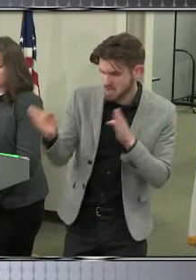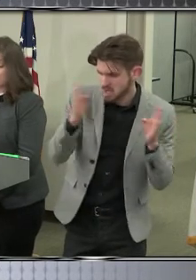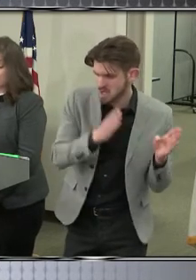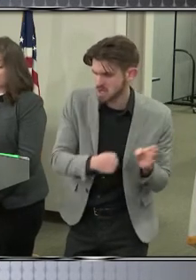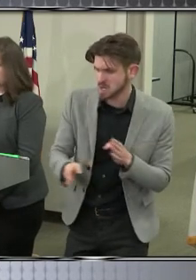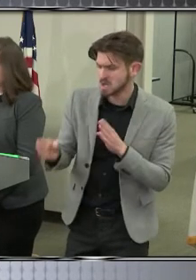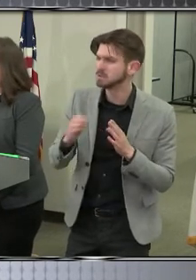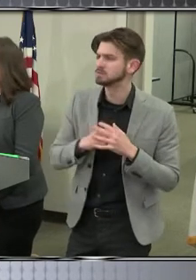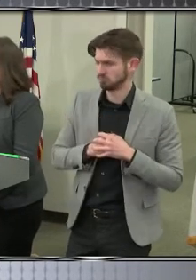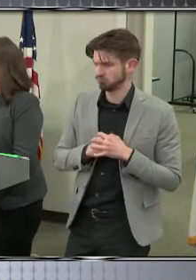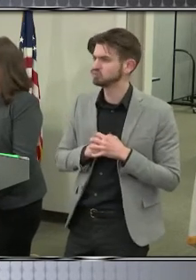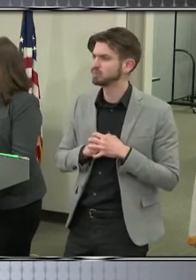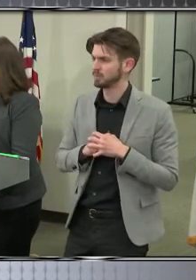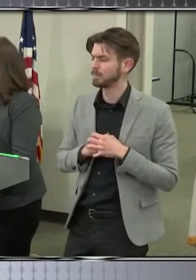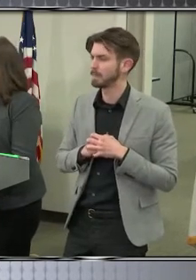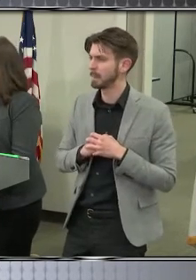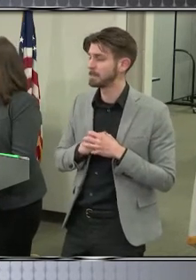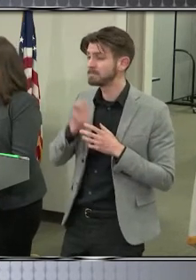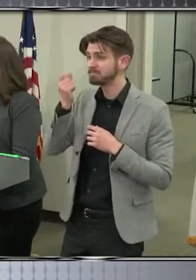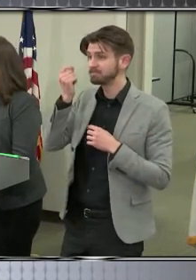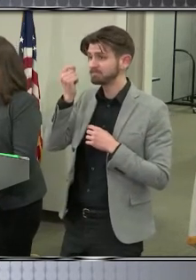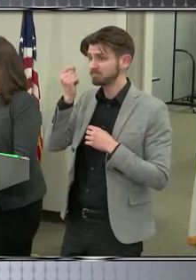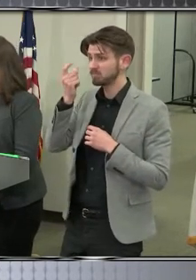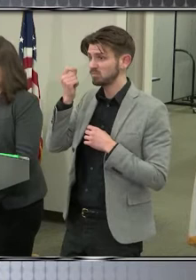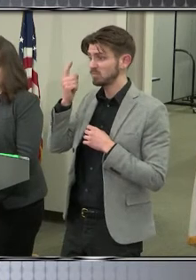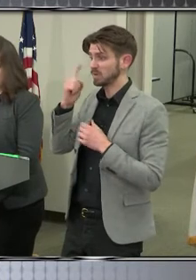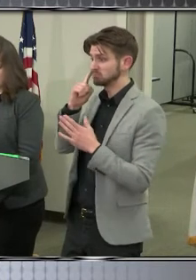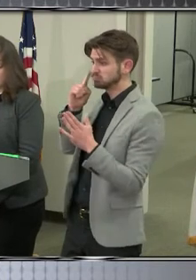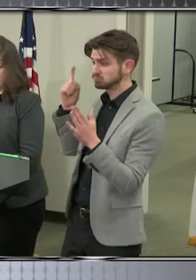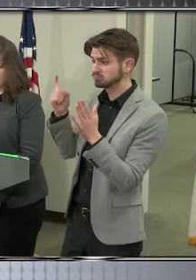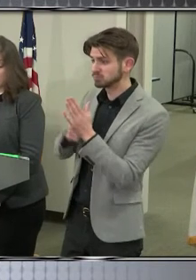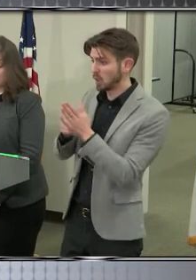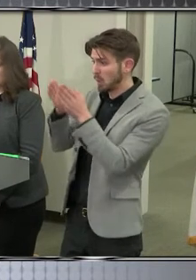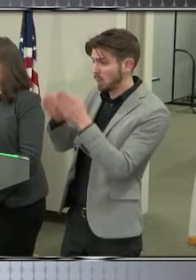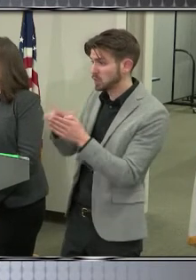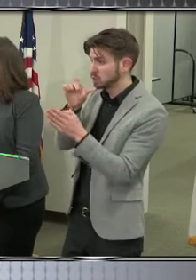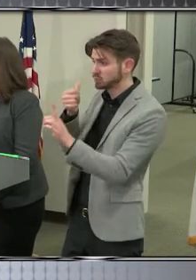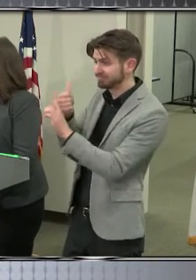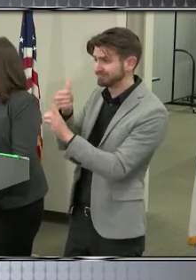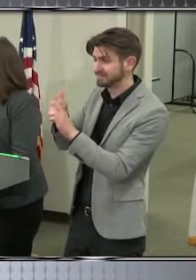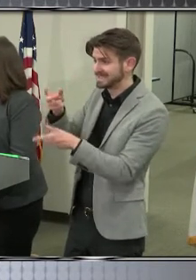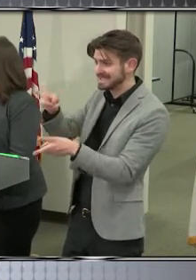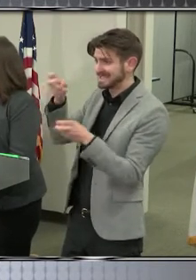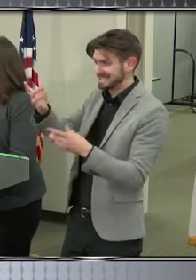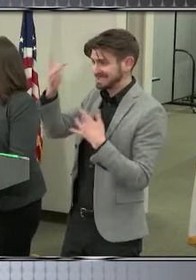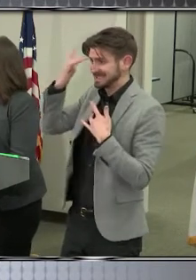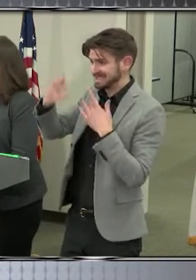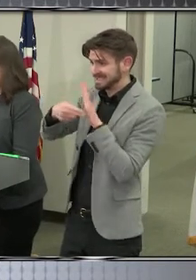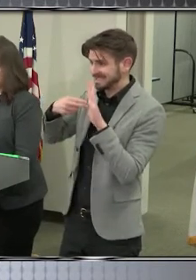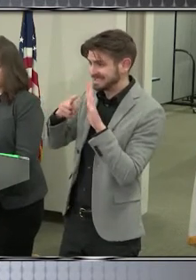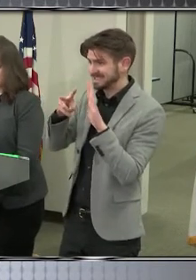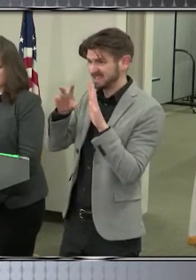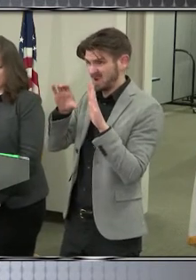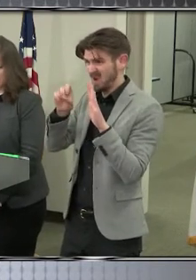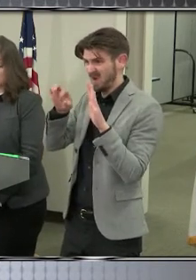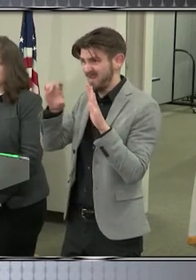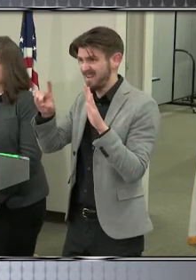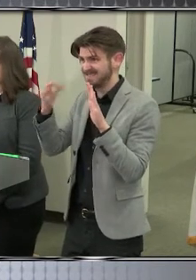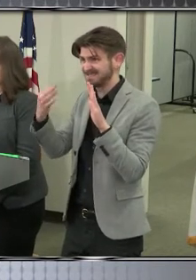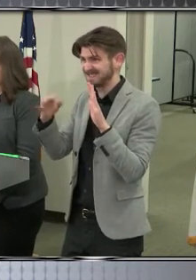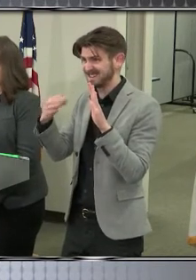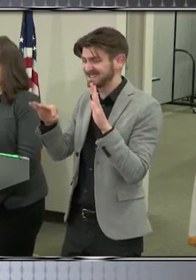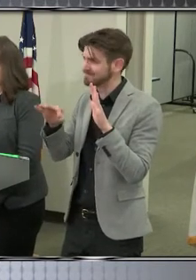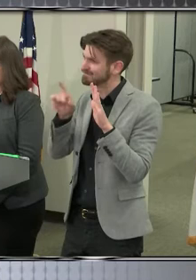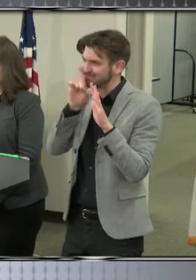although there are currently no identified cases of COVID-19 in El Paso County, we are not waiting to prepare and plan